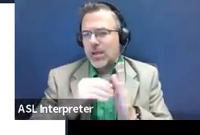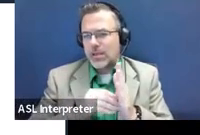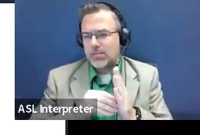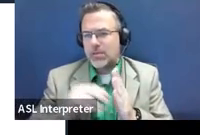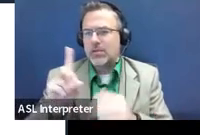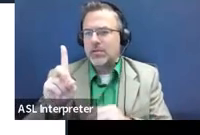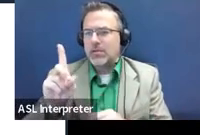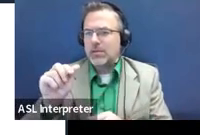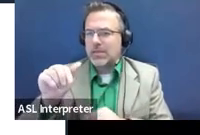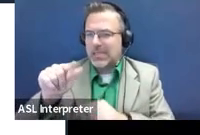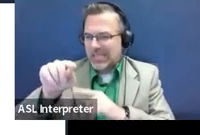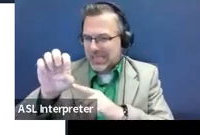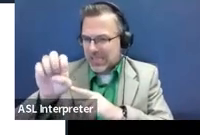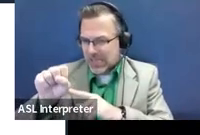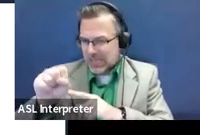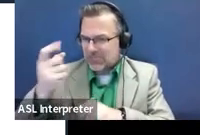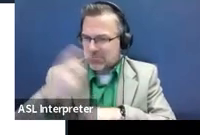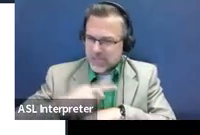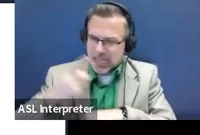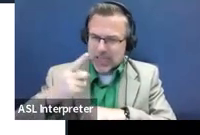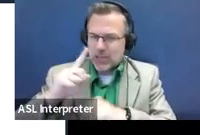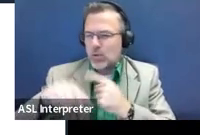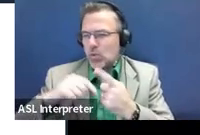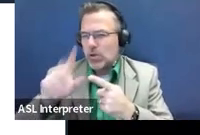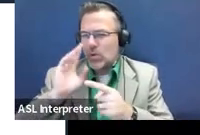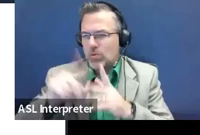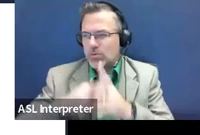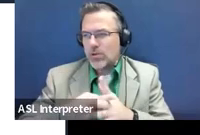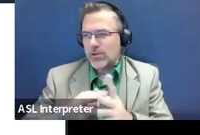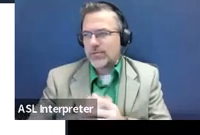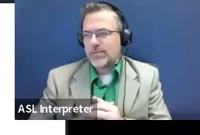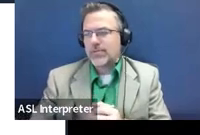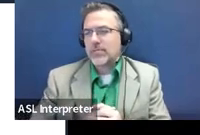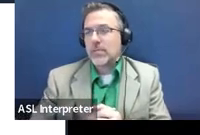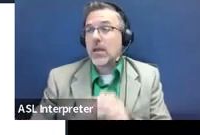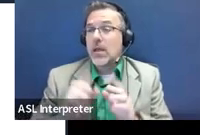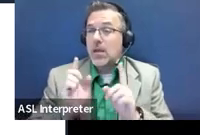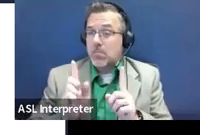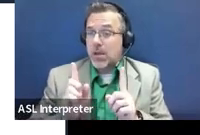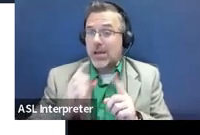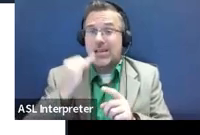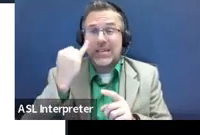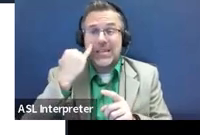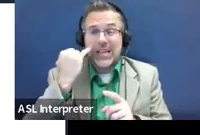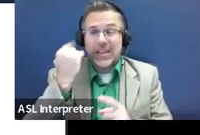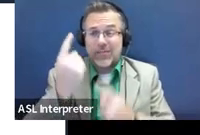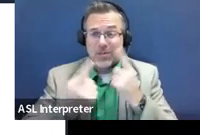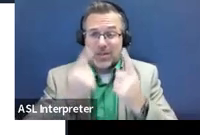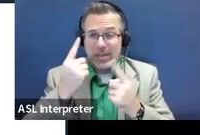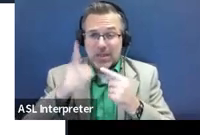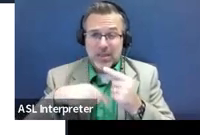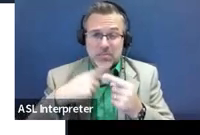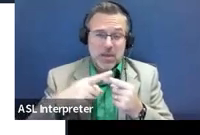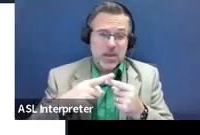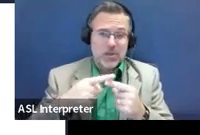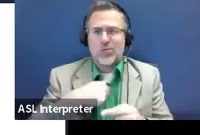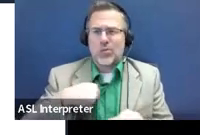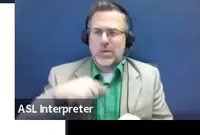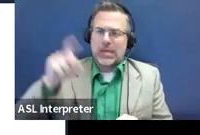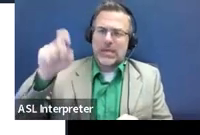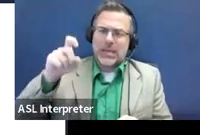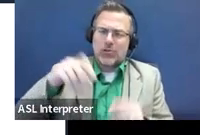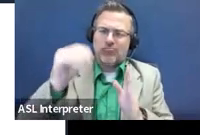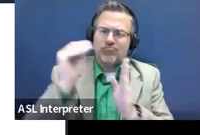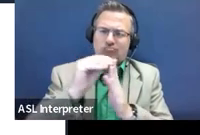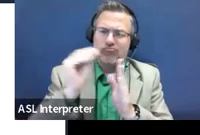So that's what's needed in this section to be compliant. However, if you're thinking about we need to document things because